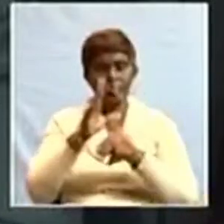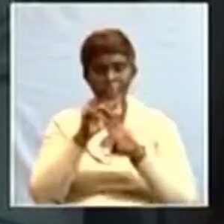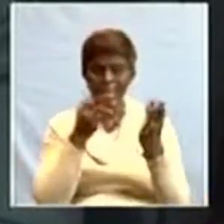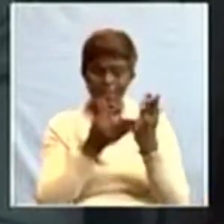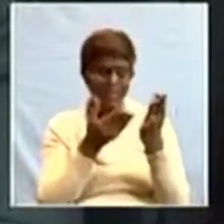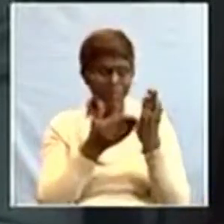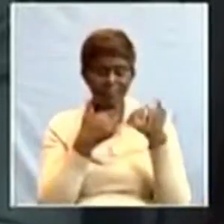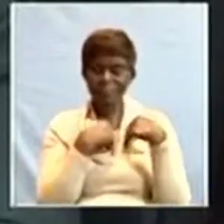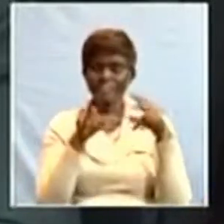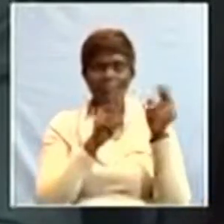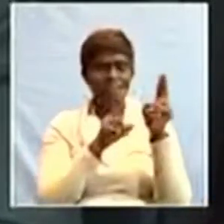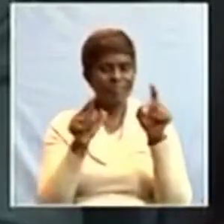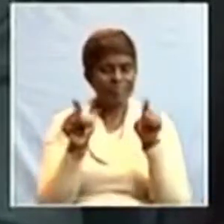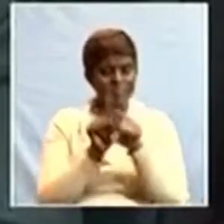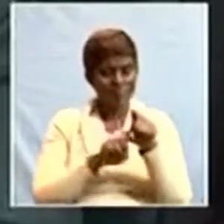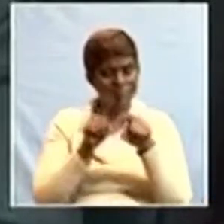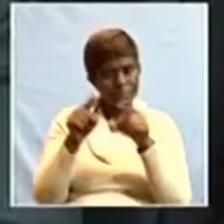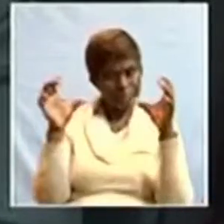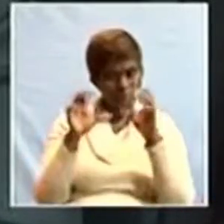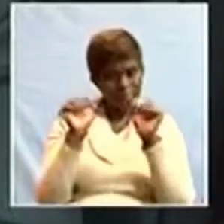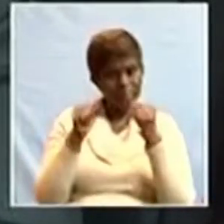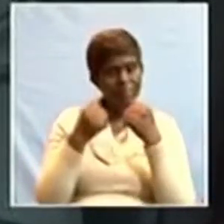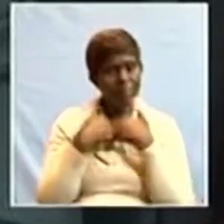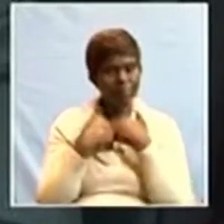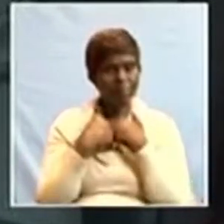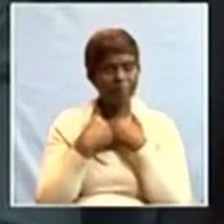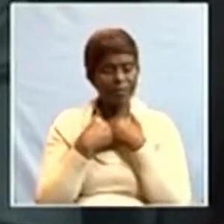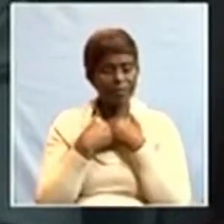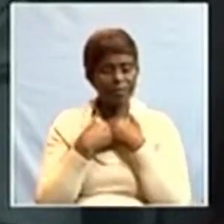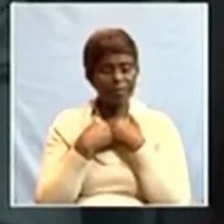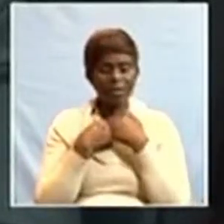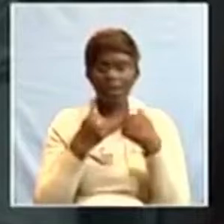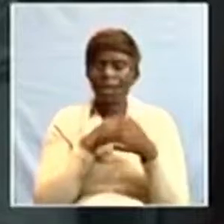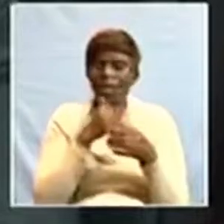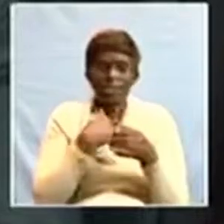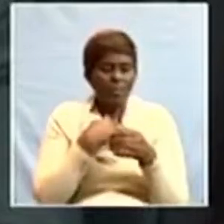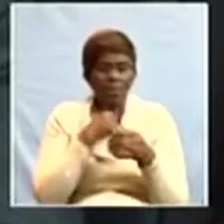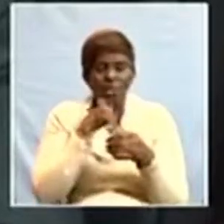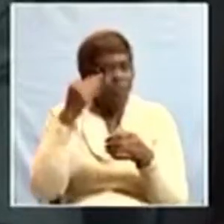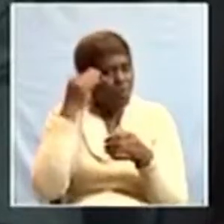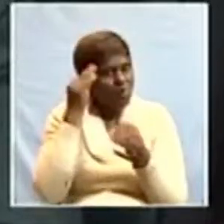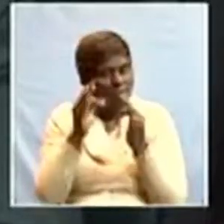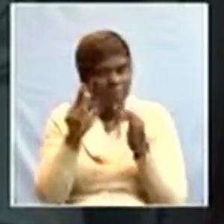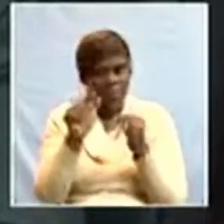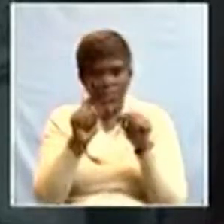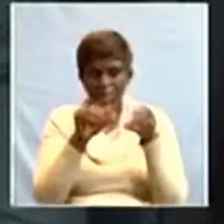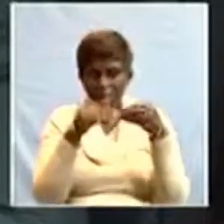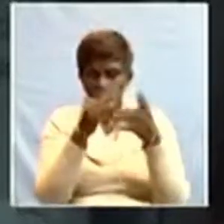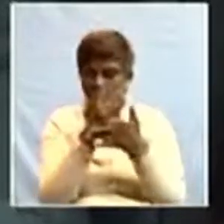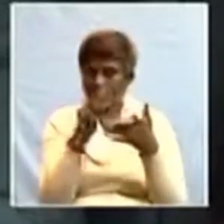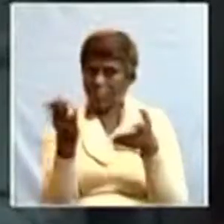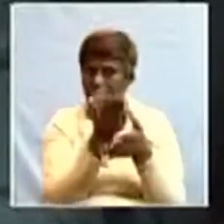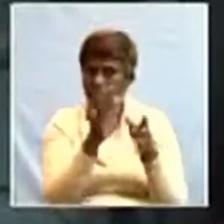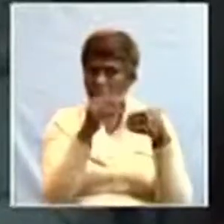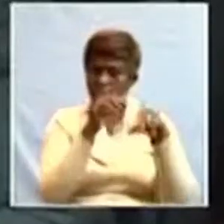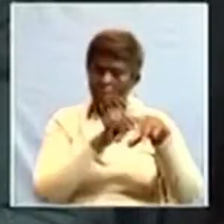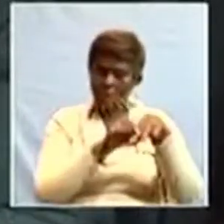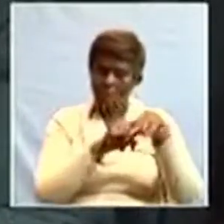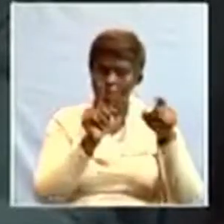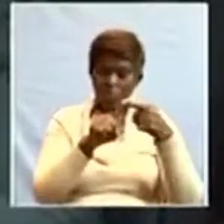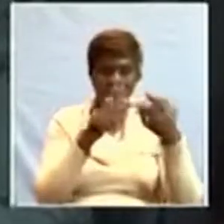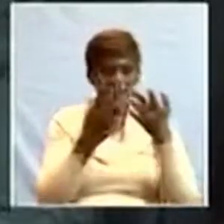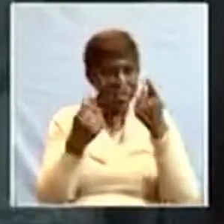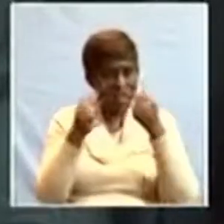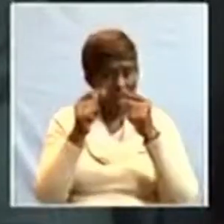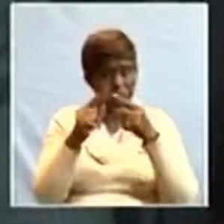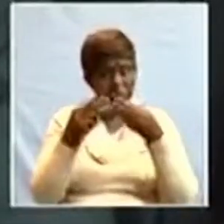here that the committee can take. I don't know, maybe if we give the controlling officer we give her a chance to plan, maybe